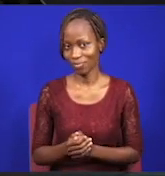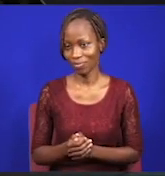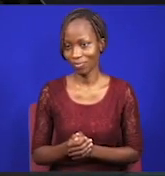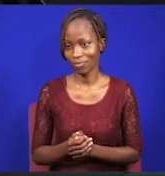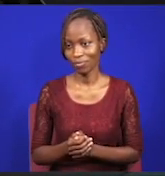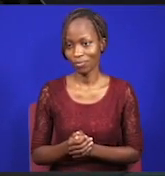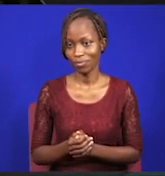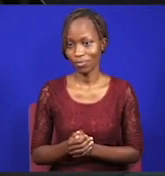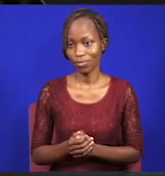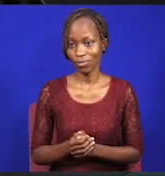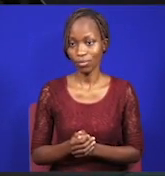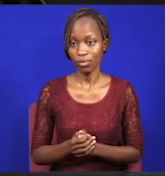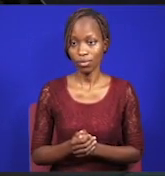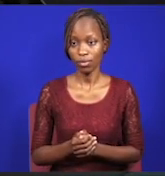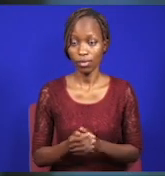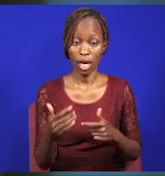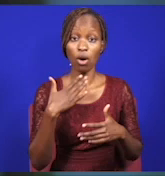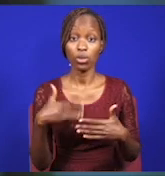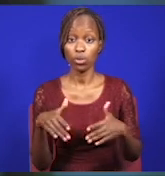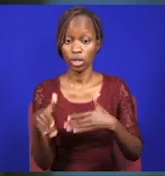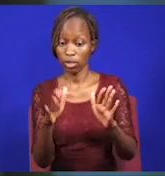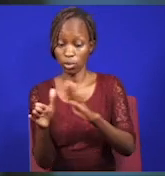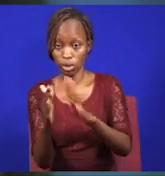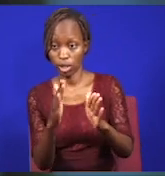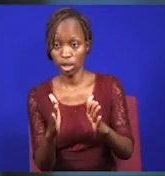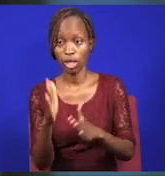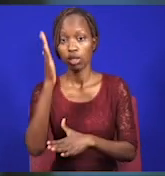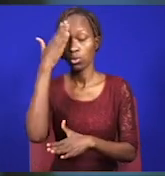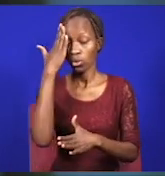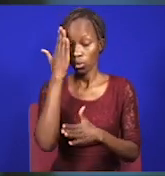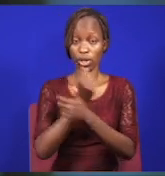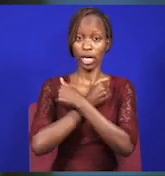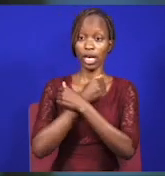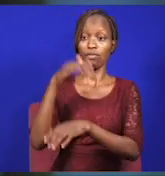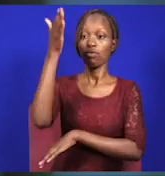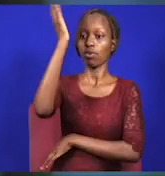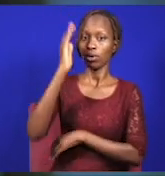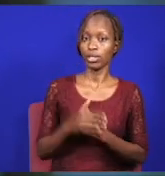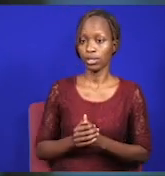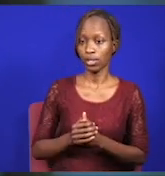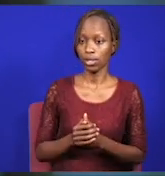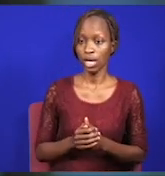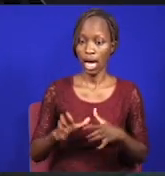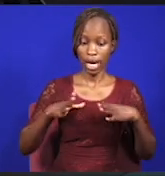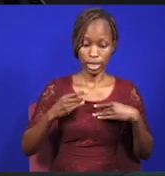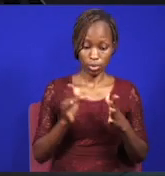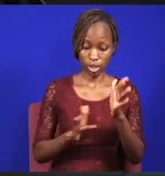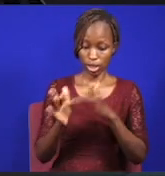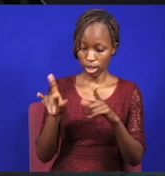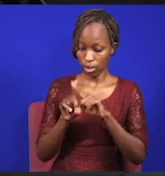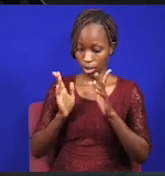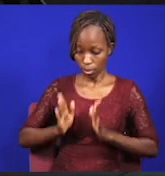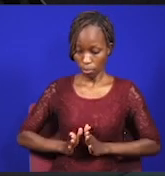Let me give you this opportunity to know this love of God. Accepting Jesus as your personal